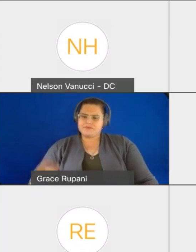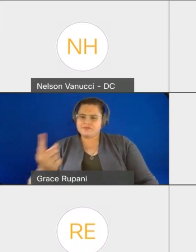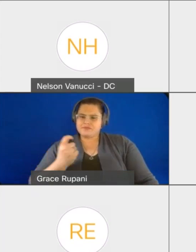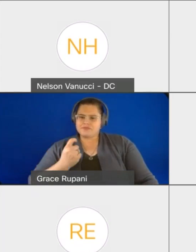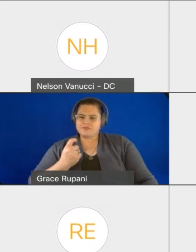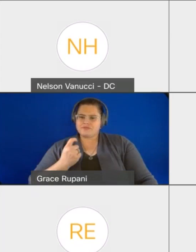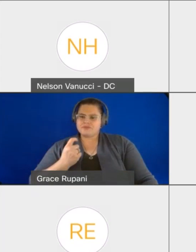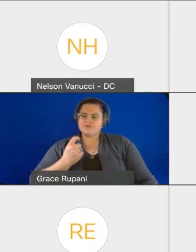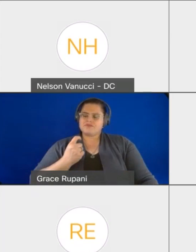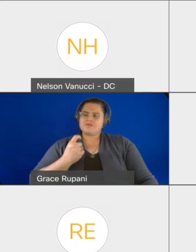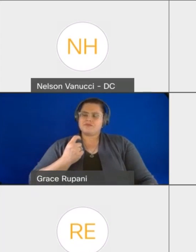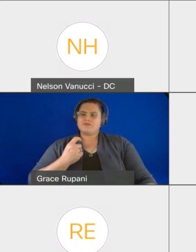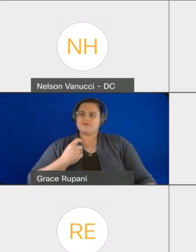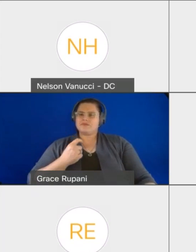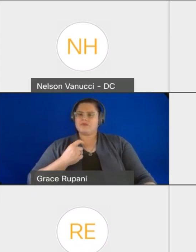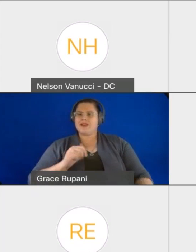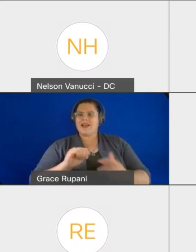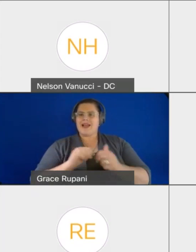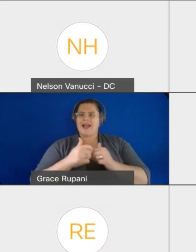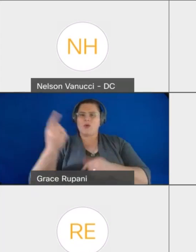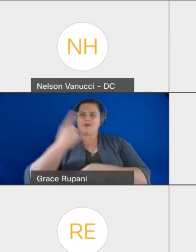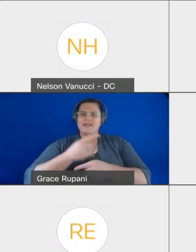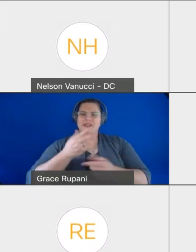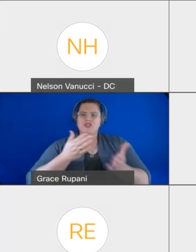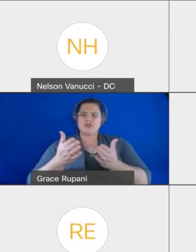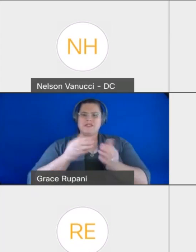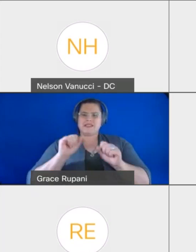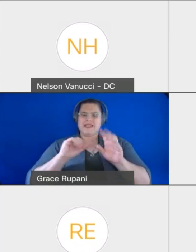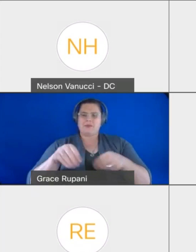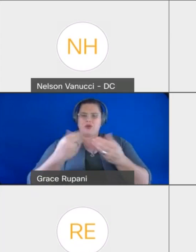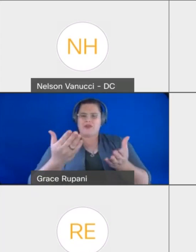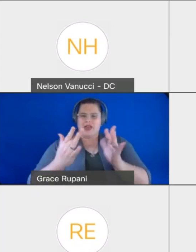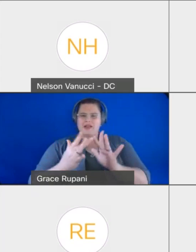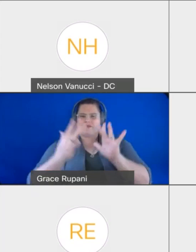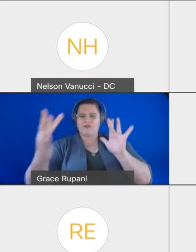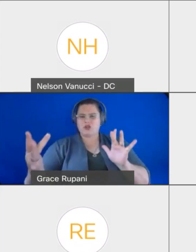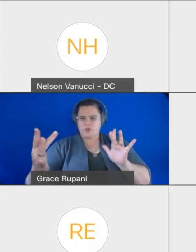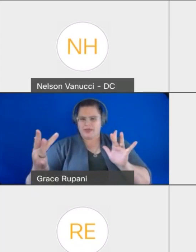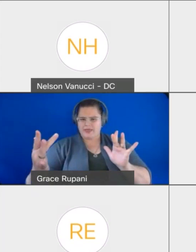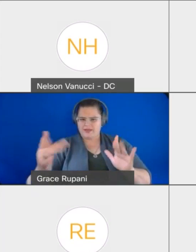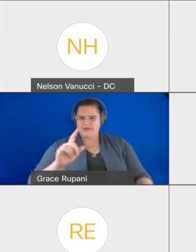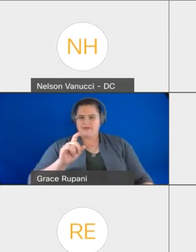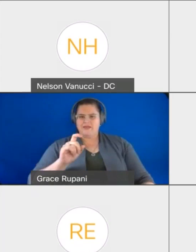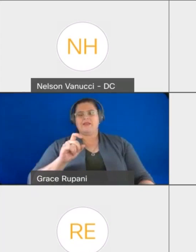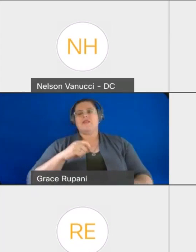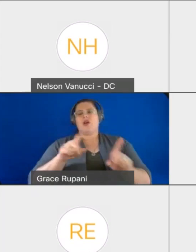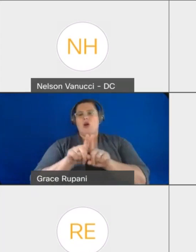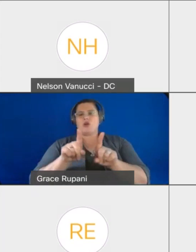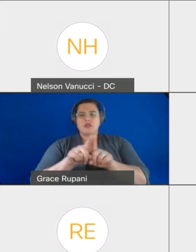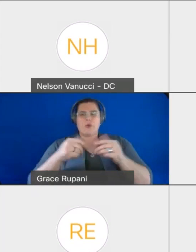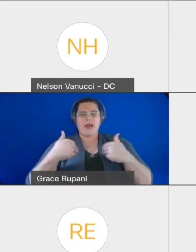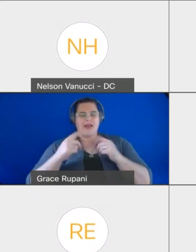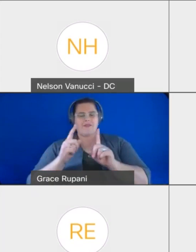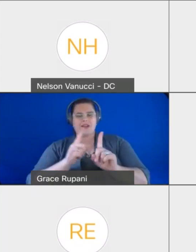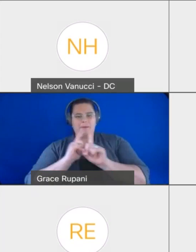day services can be provided virtually to people supported that live in a residential setting and are also receiving companion services?